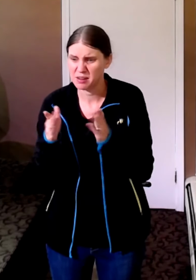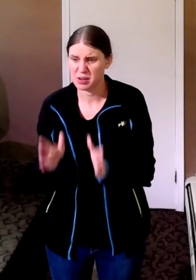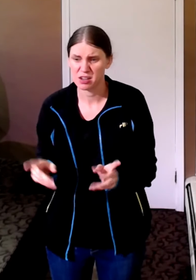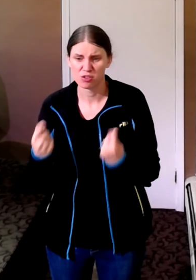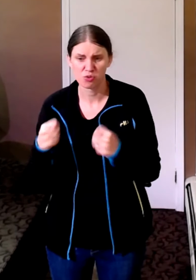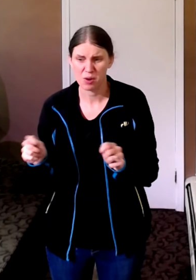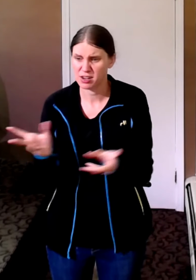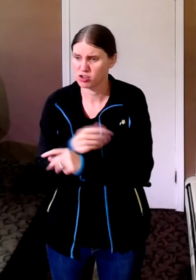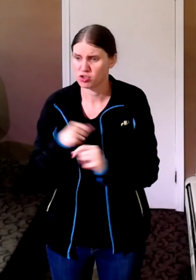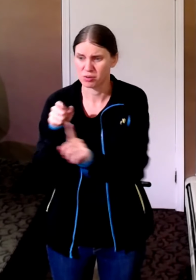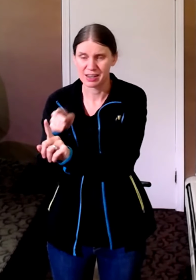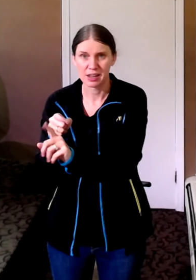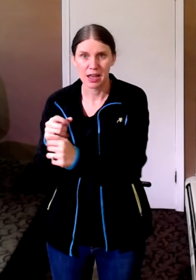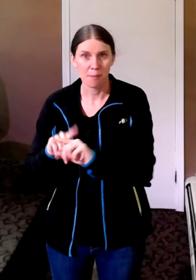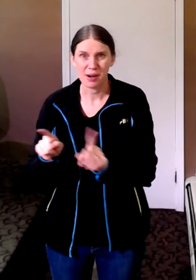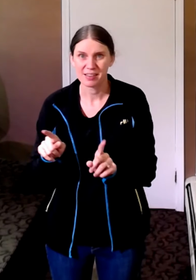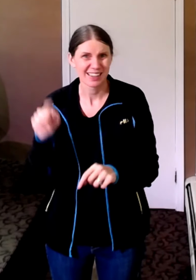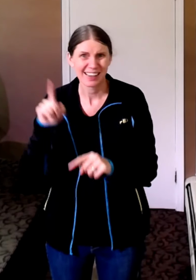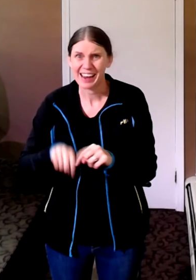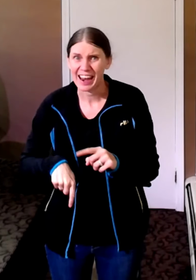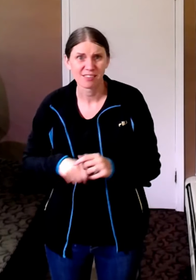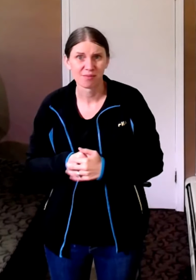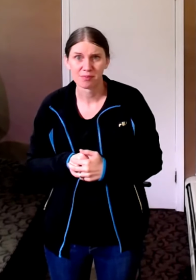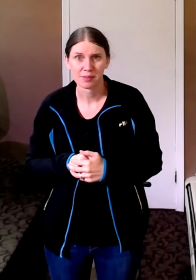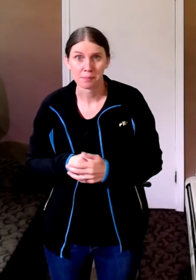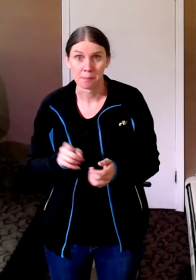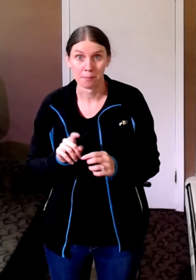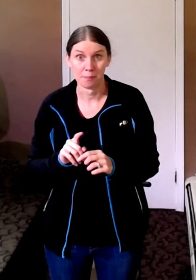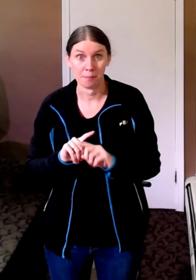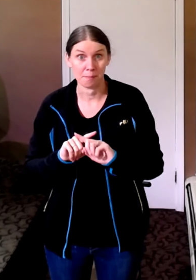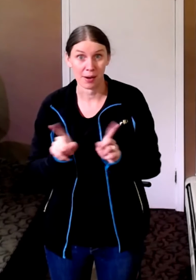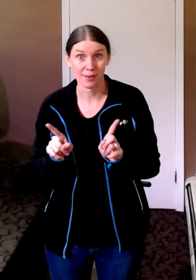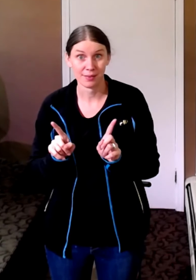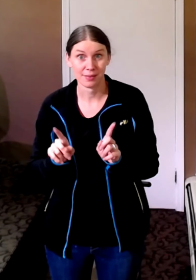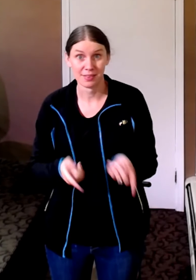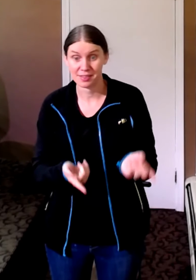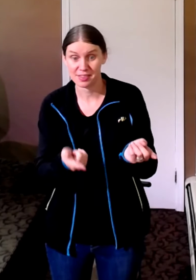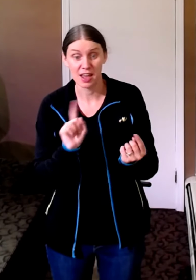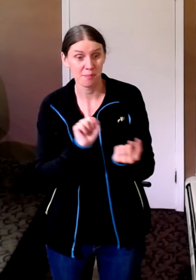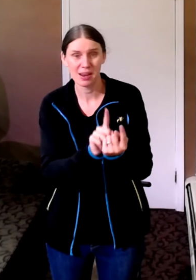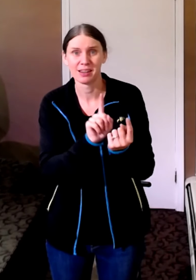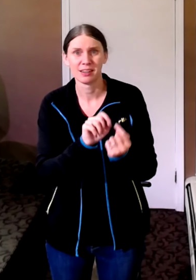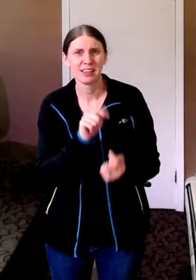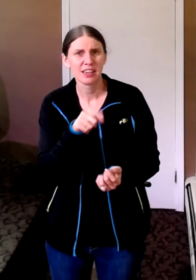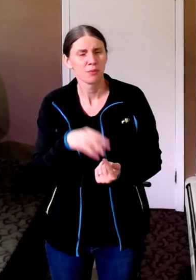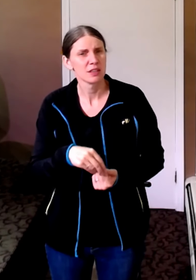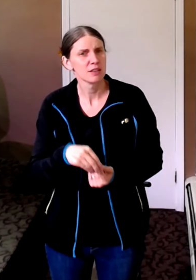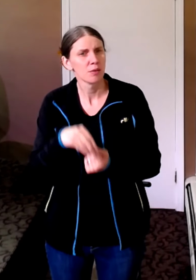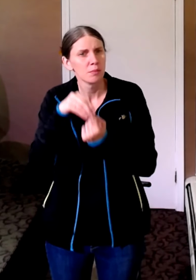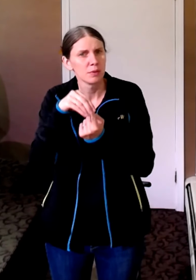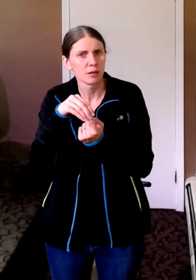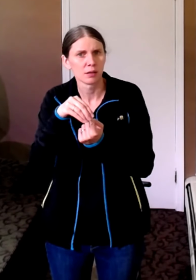destroy him, and yet they just couldn't hardly not come. He was so unique. He was